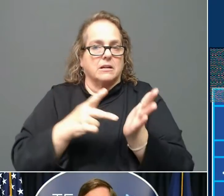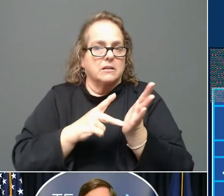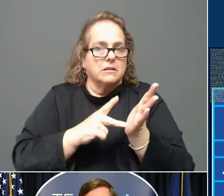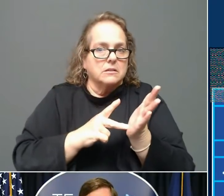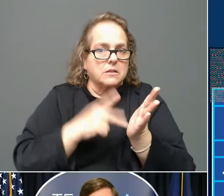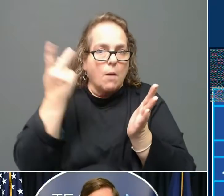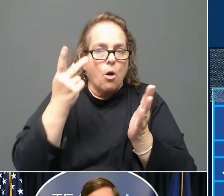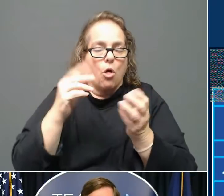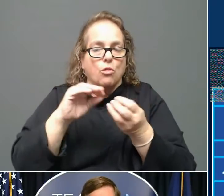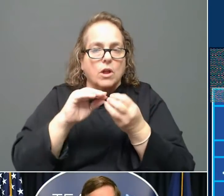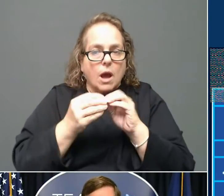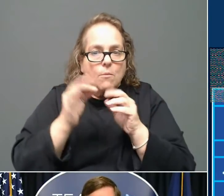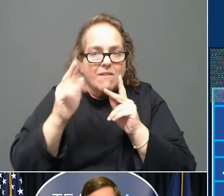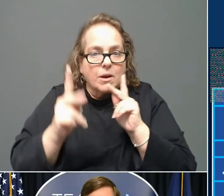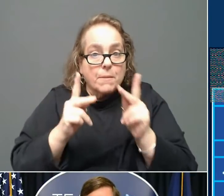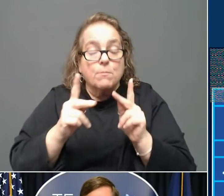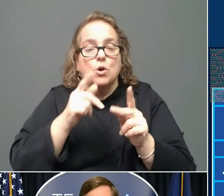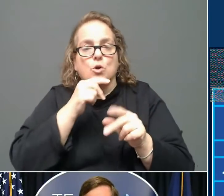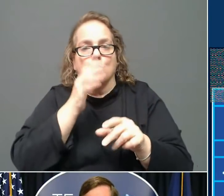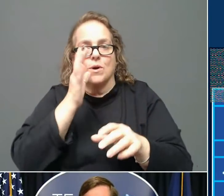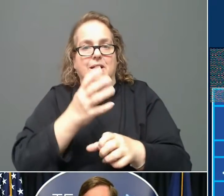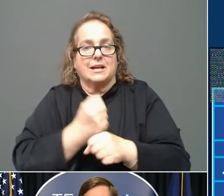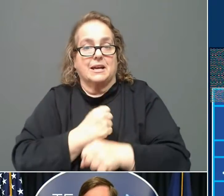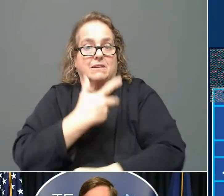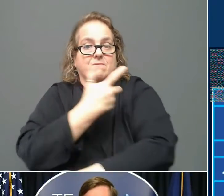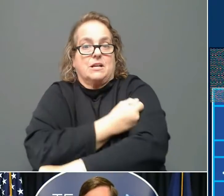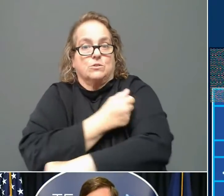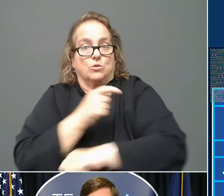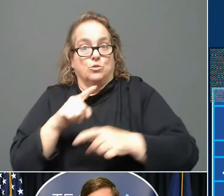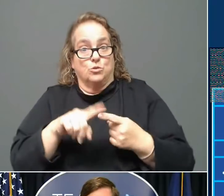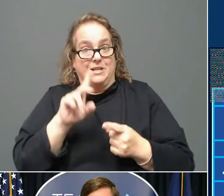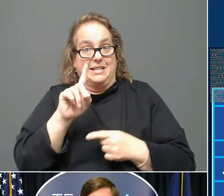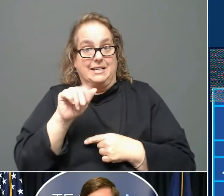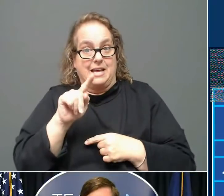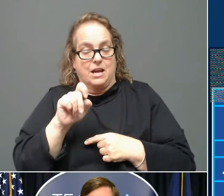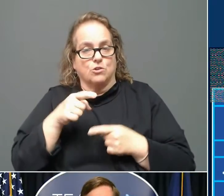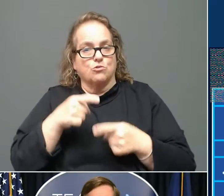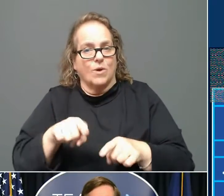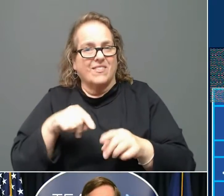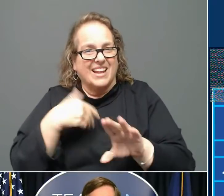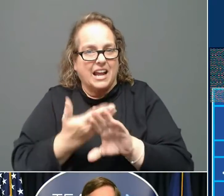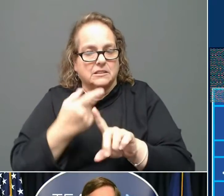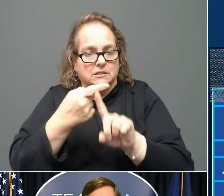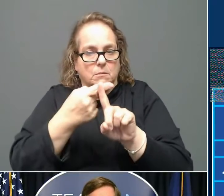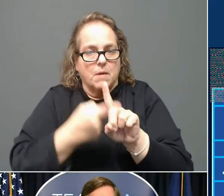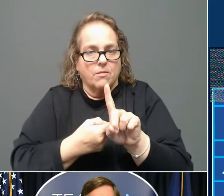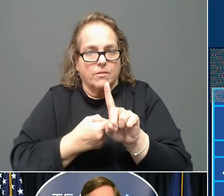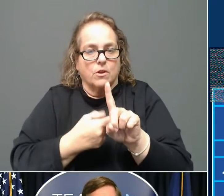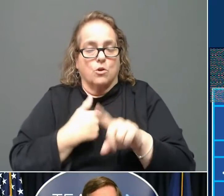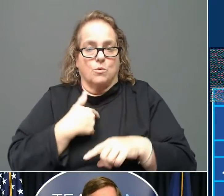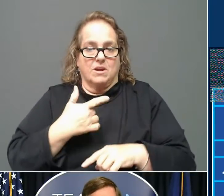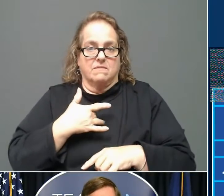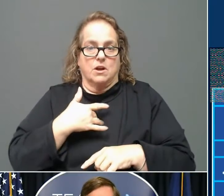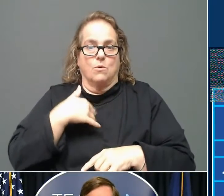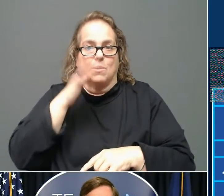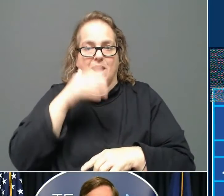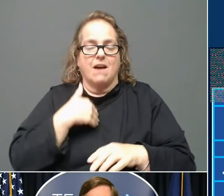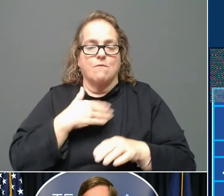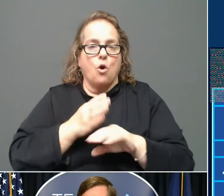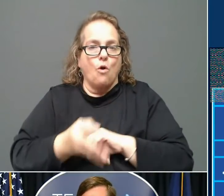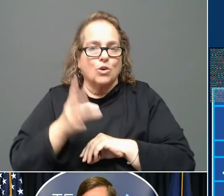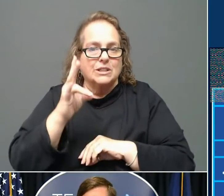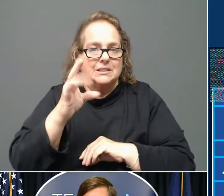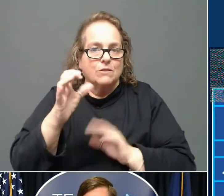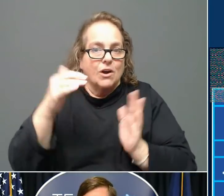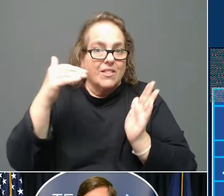people vaccinated to date over the next month. We believe we're going to have over 700,000